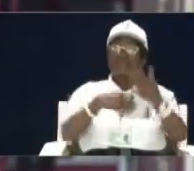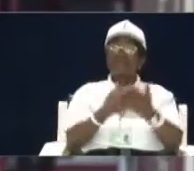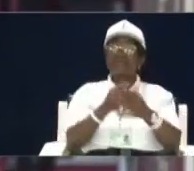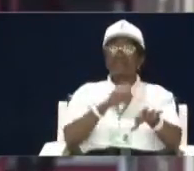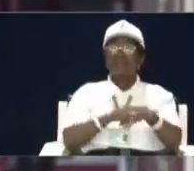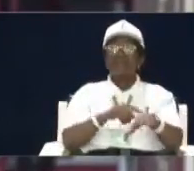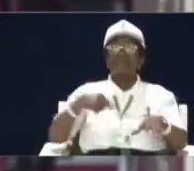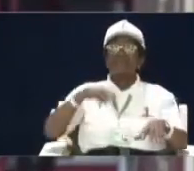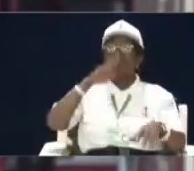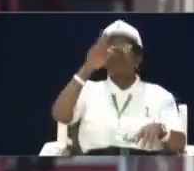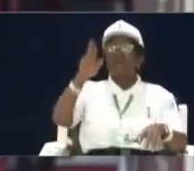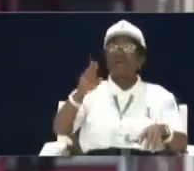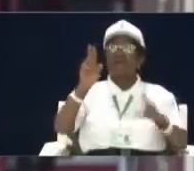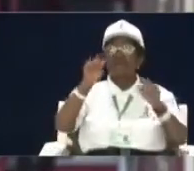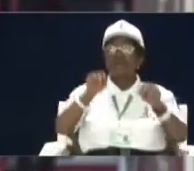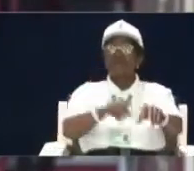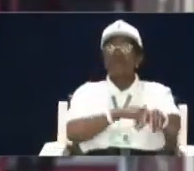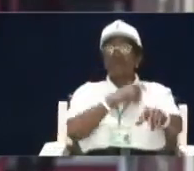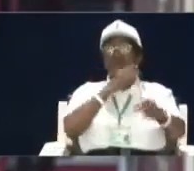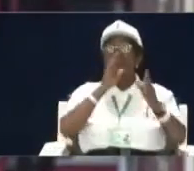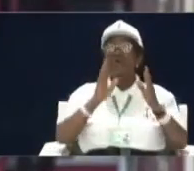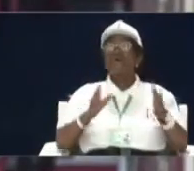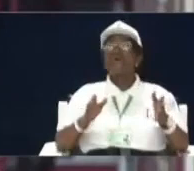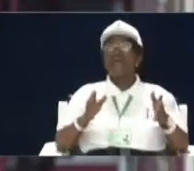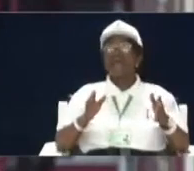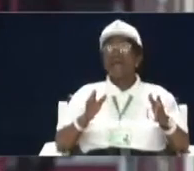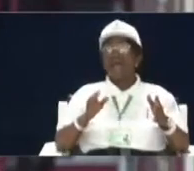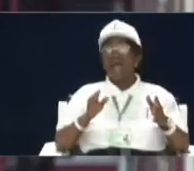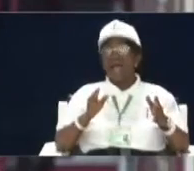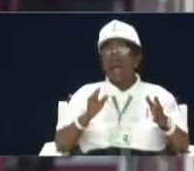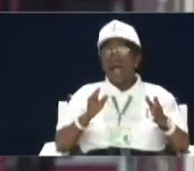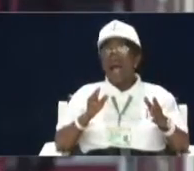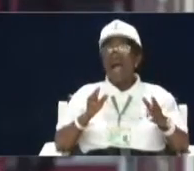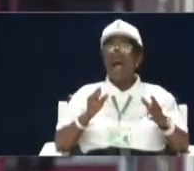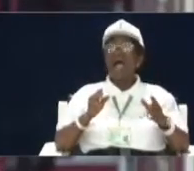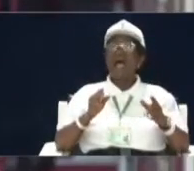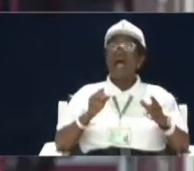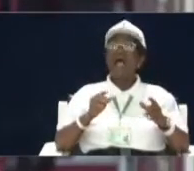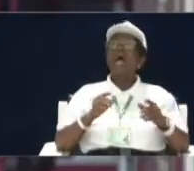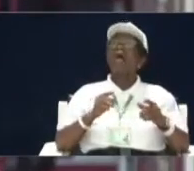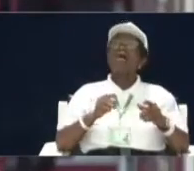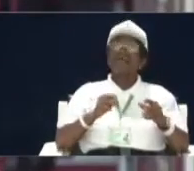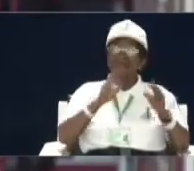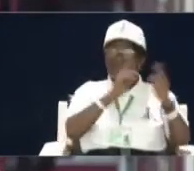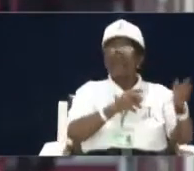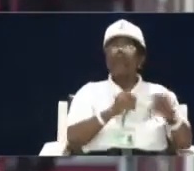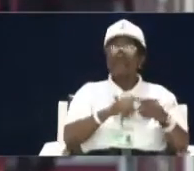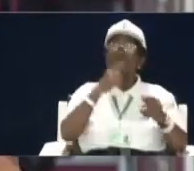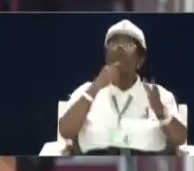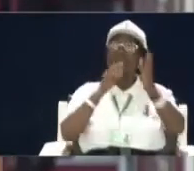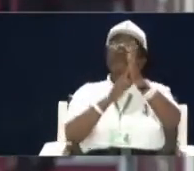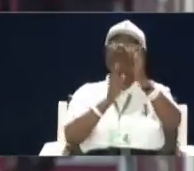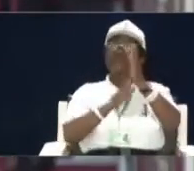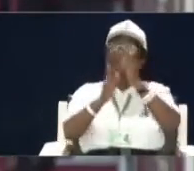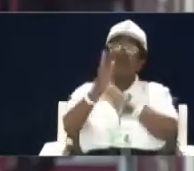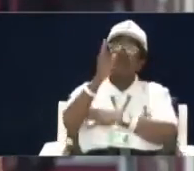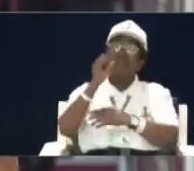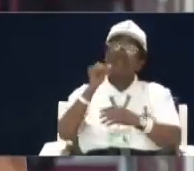longer motivated to praise God. A woman came